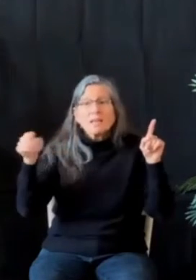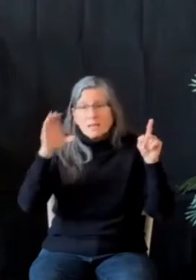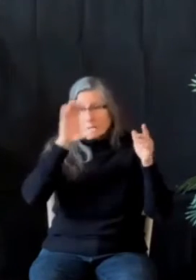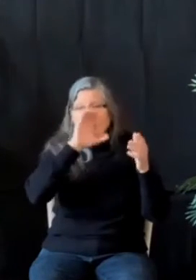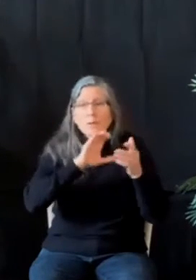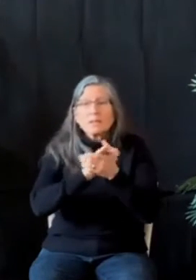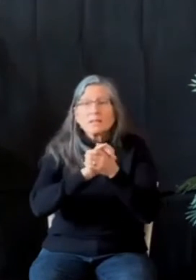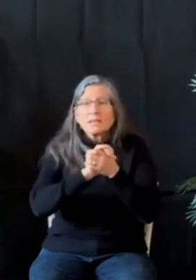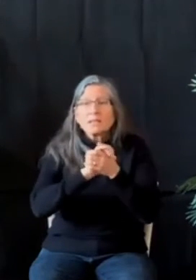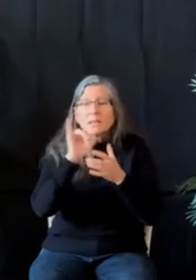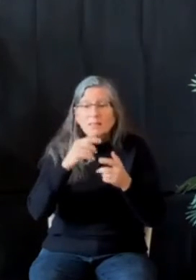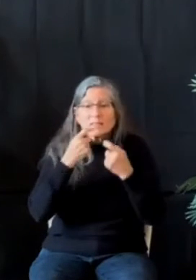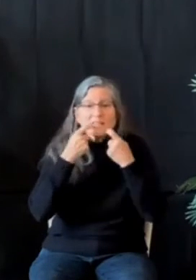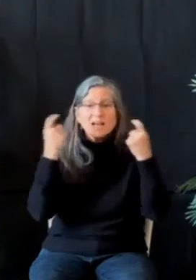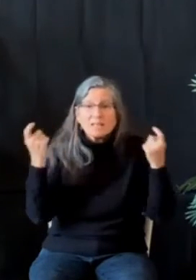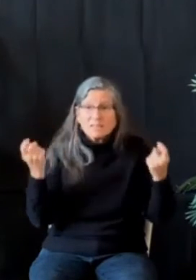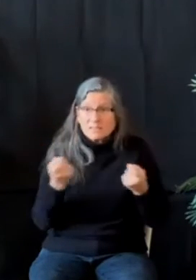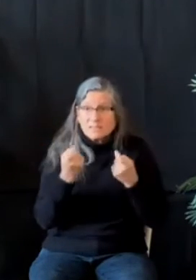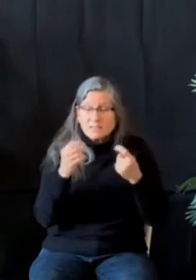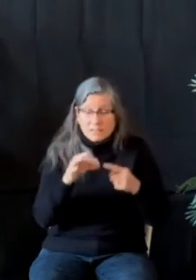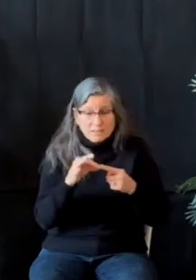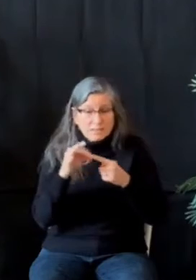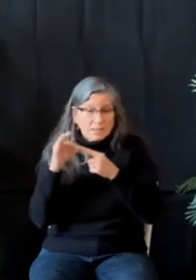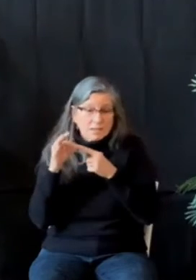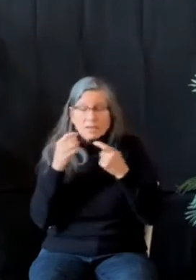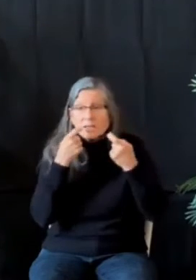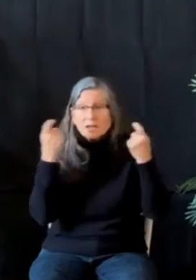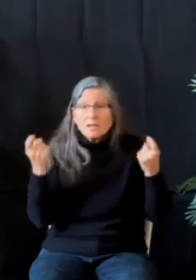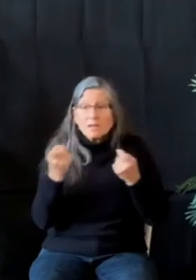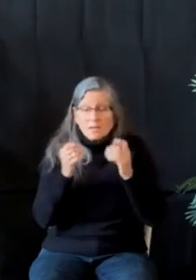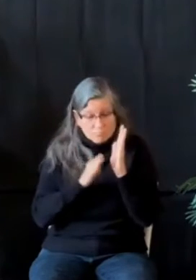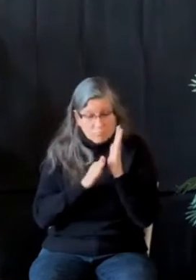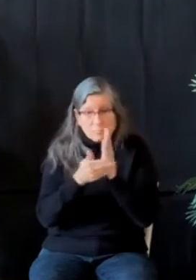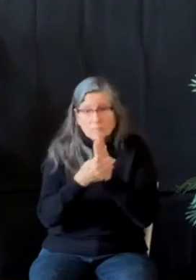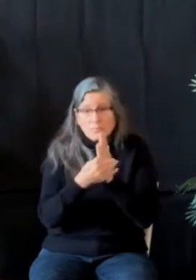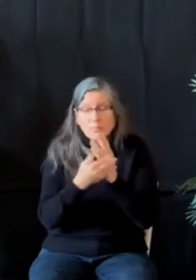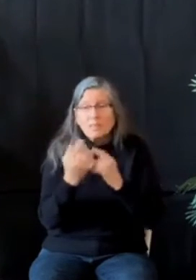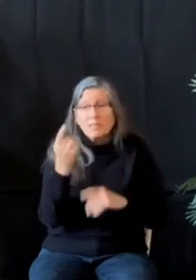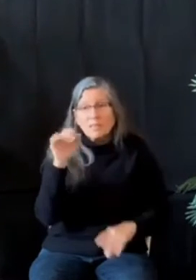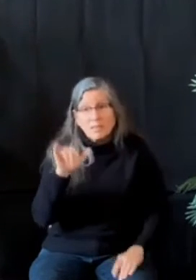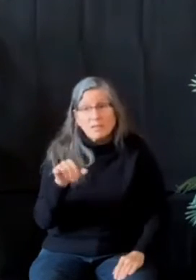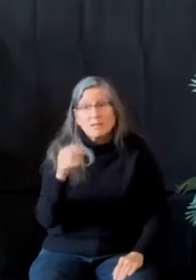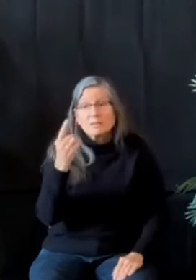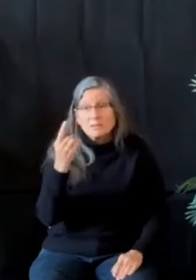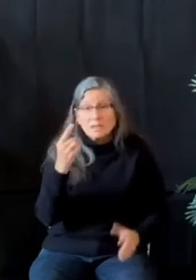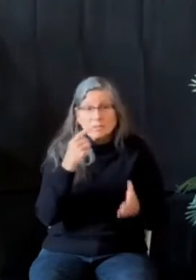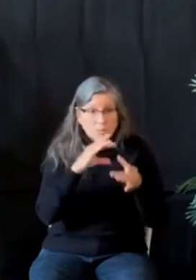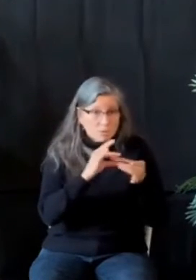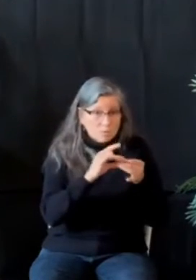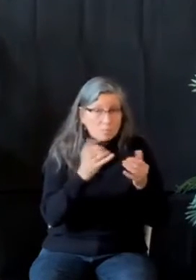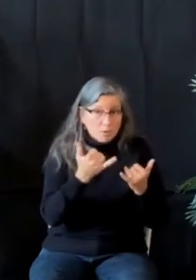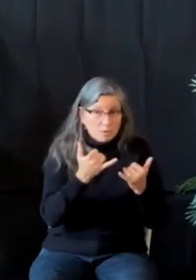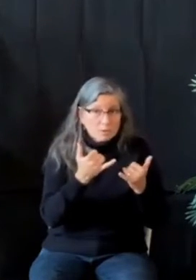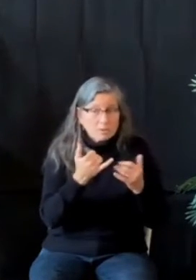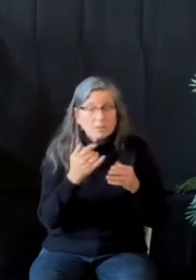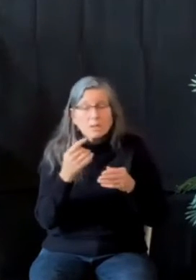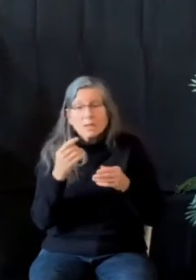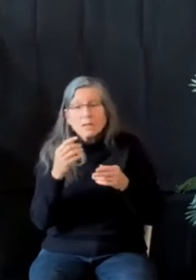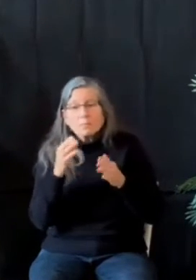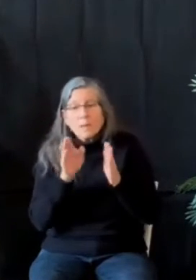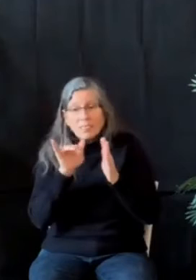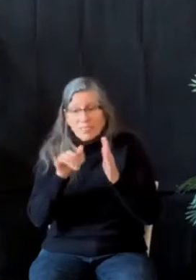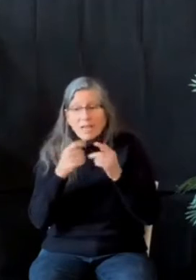that sin, especially the sin of adultery, which is the one that's mentioned here, especially the sin of